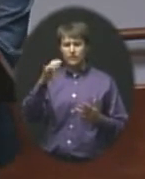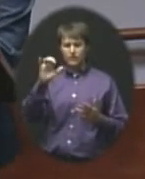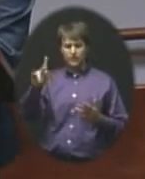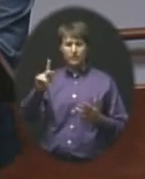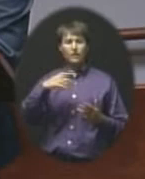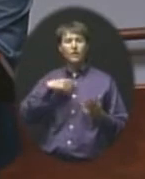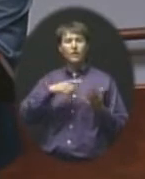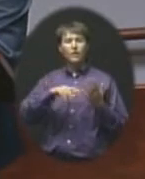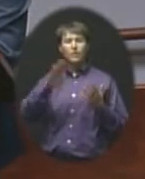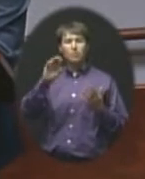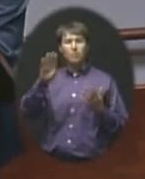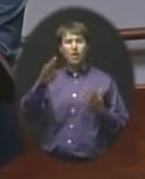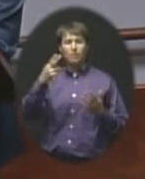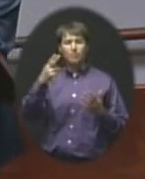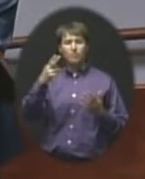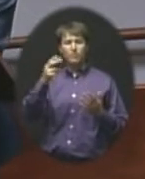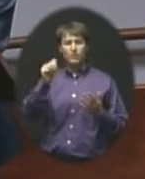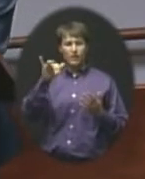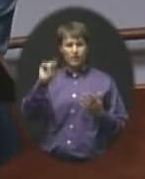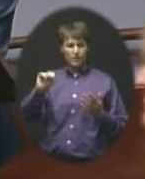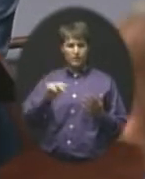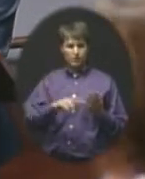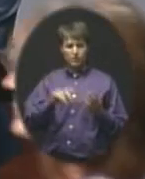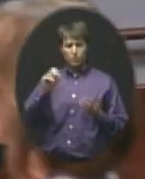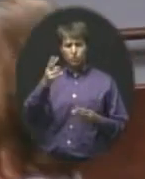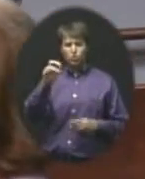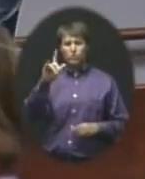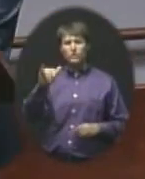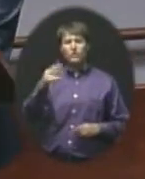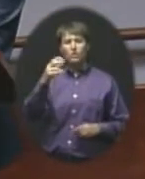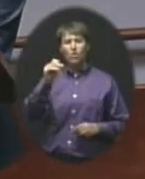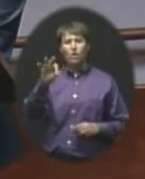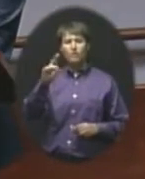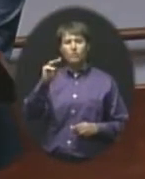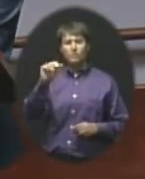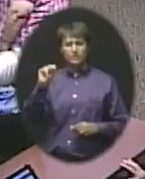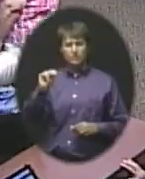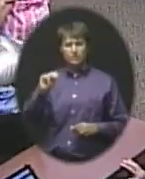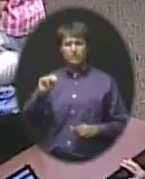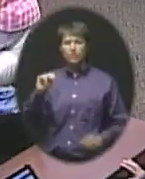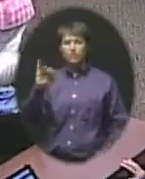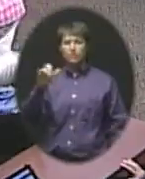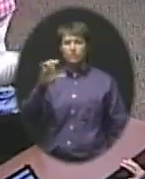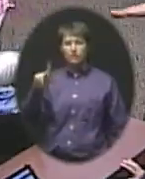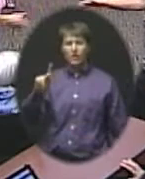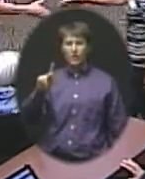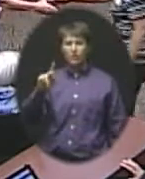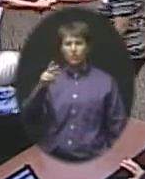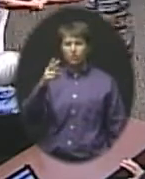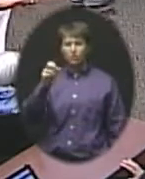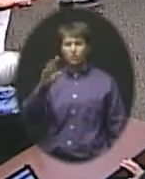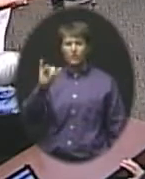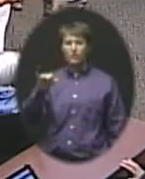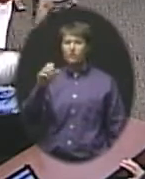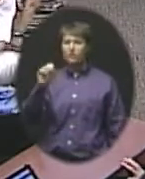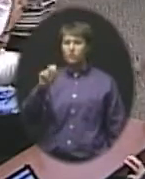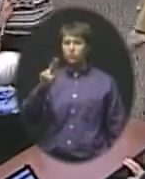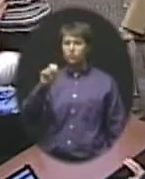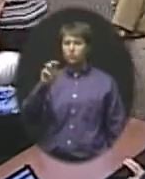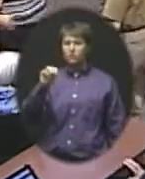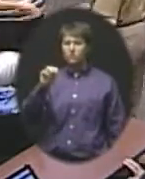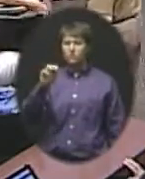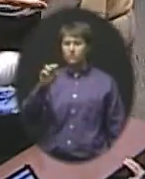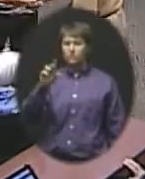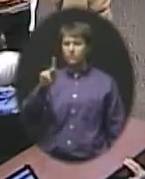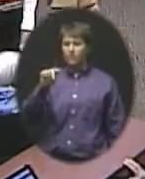Bob Hain, Shirley Hoffman, Jack Irby, Susie Kaminsky, Bob